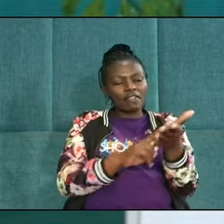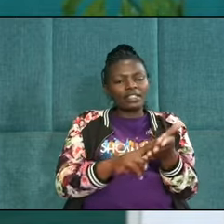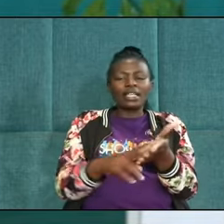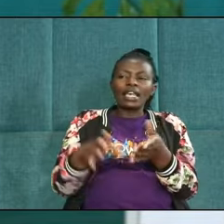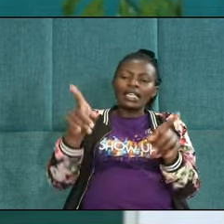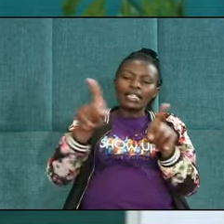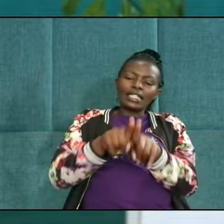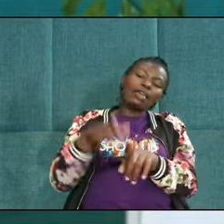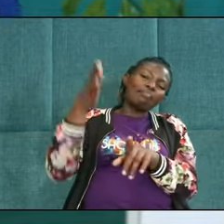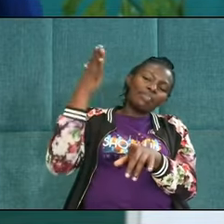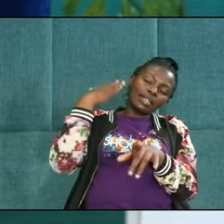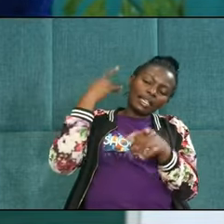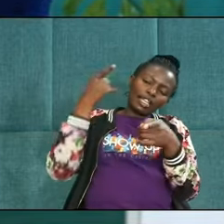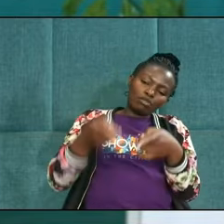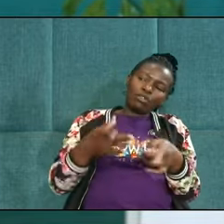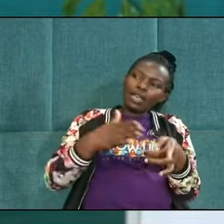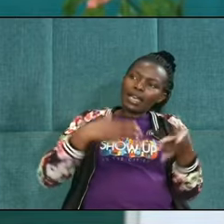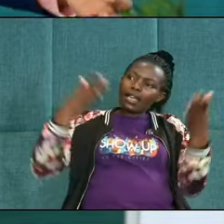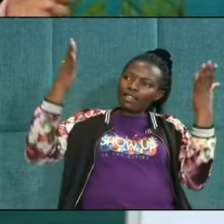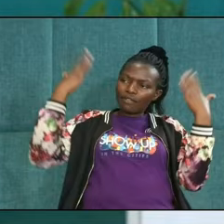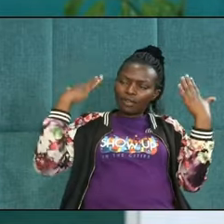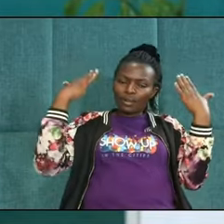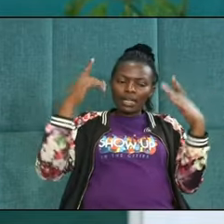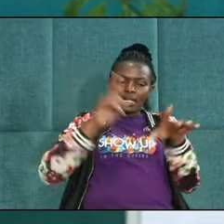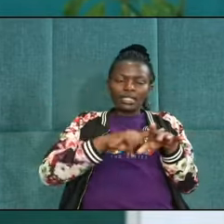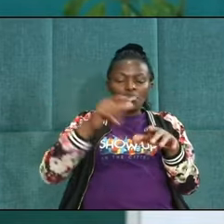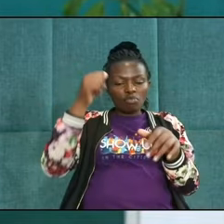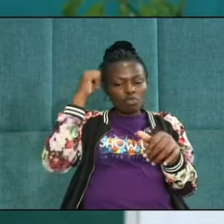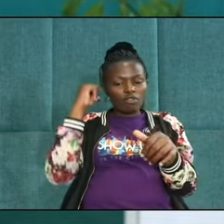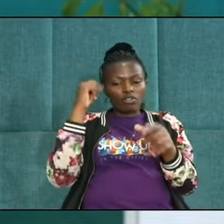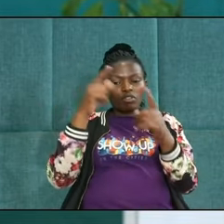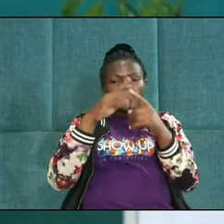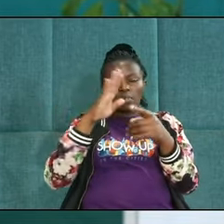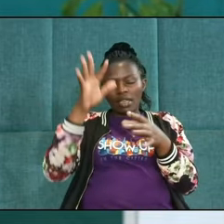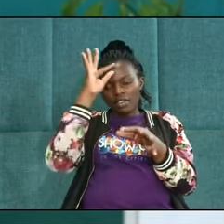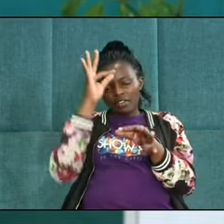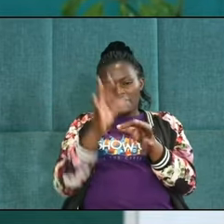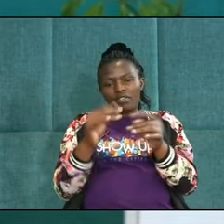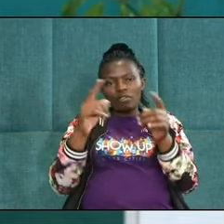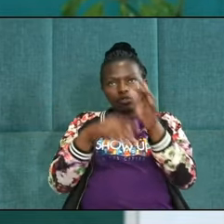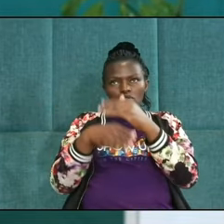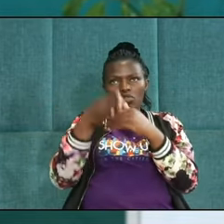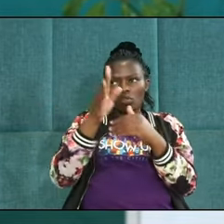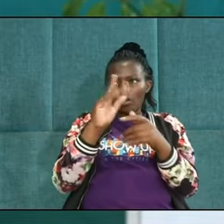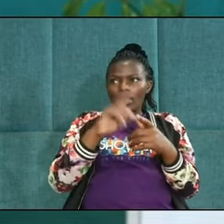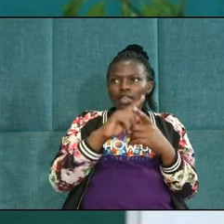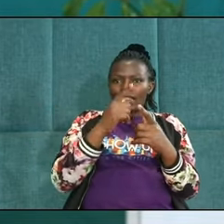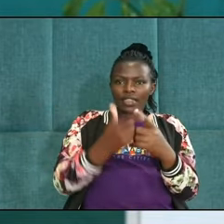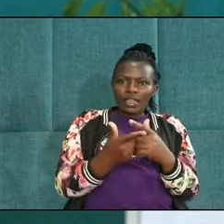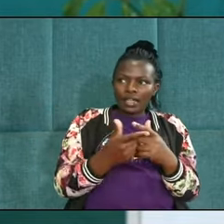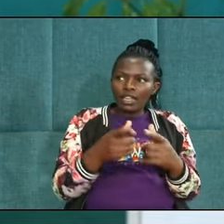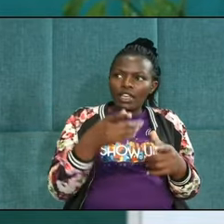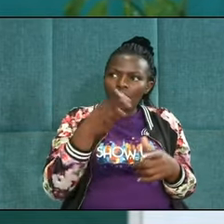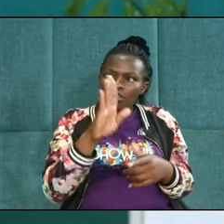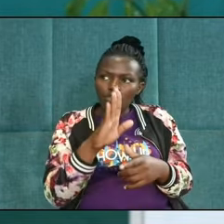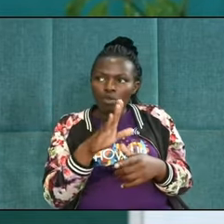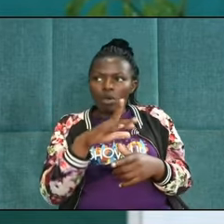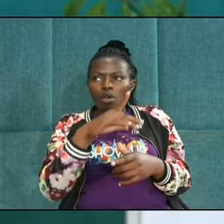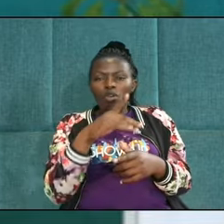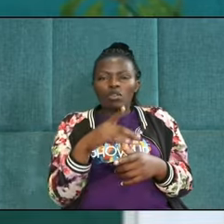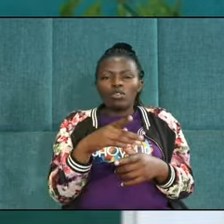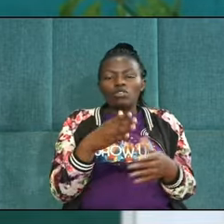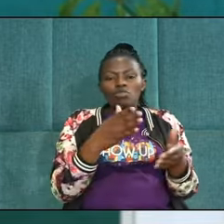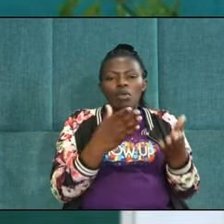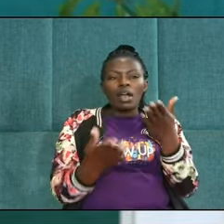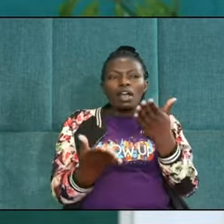So the second implication is that when we refuse to be faithful to God, we are indirectly telling God that you are a God who is not stable,